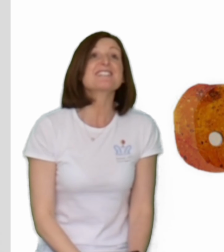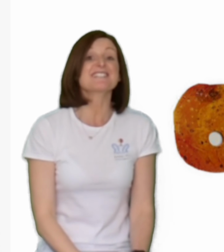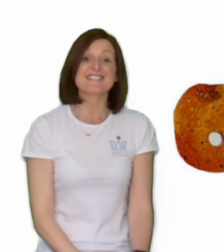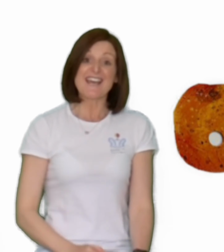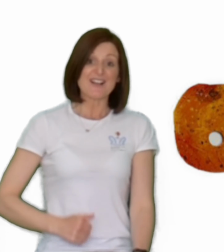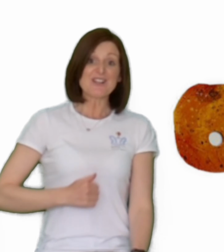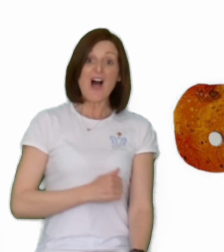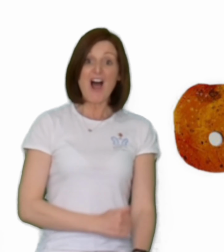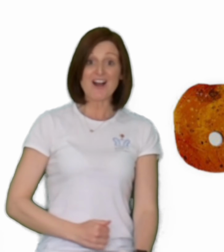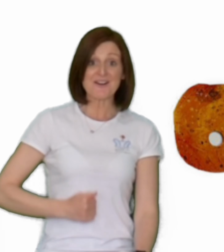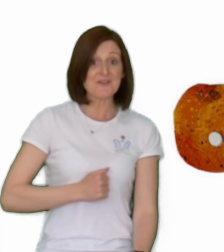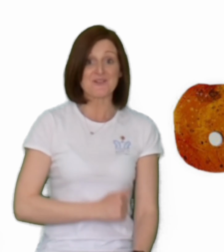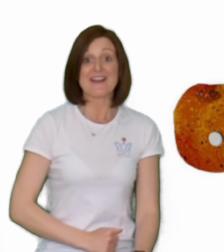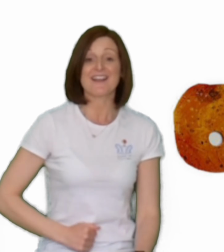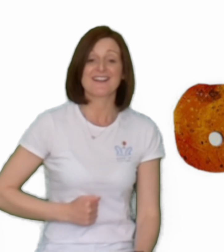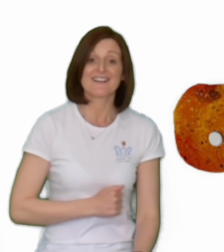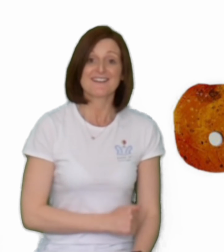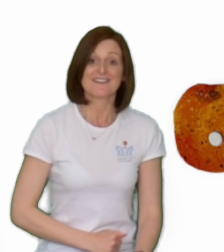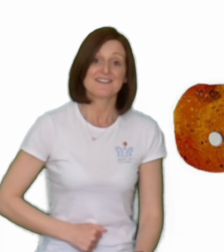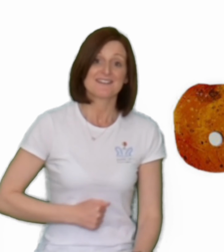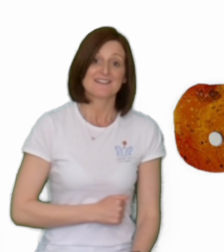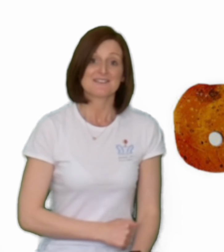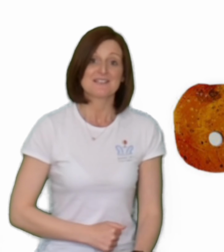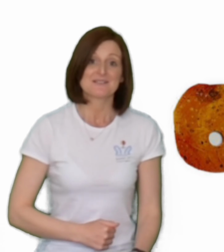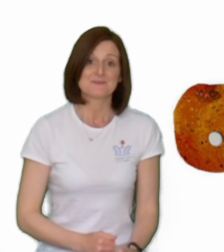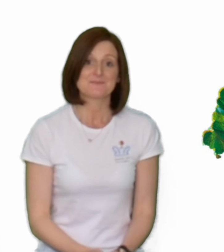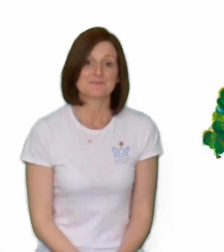was still hungry.